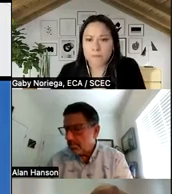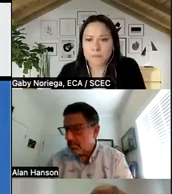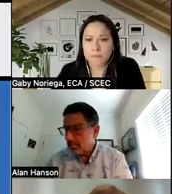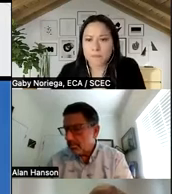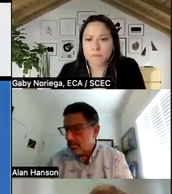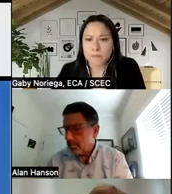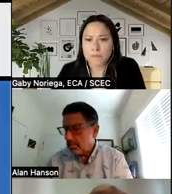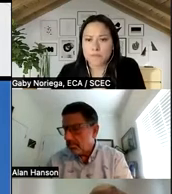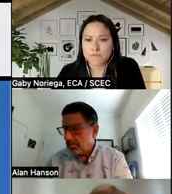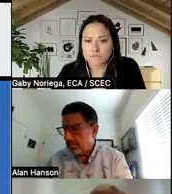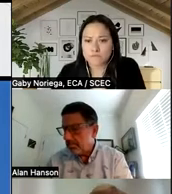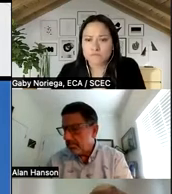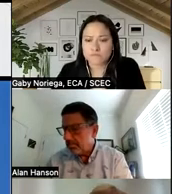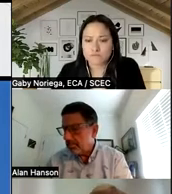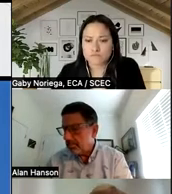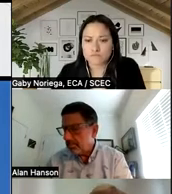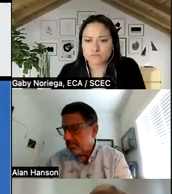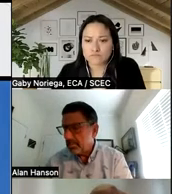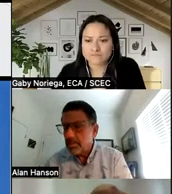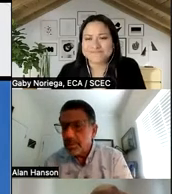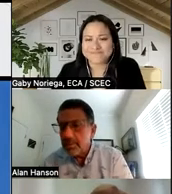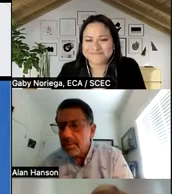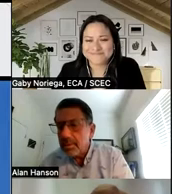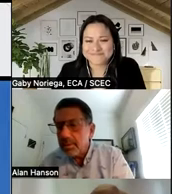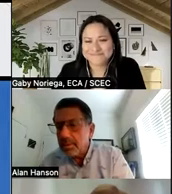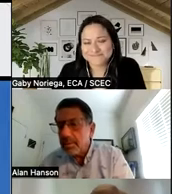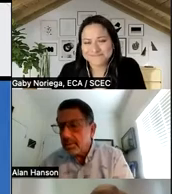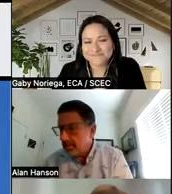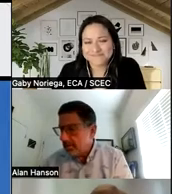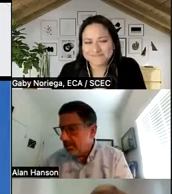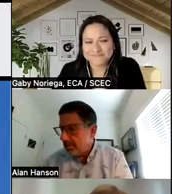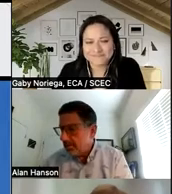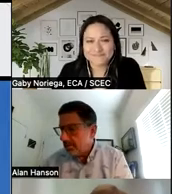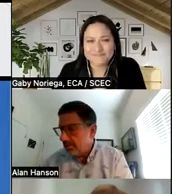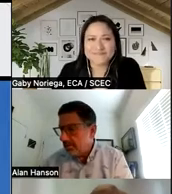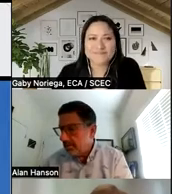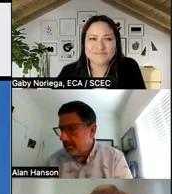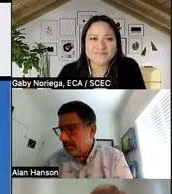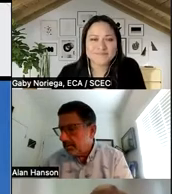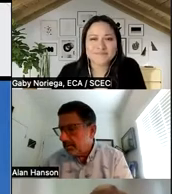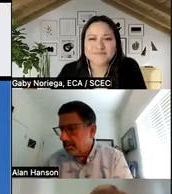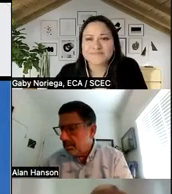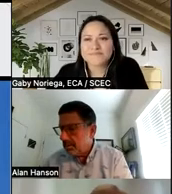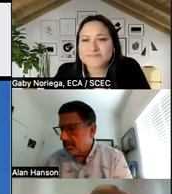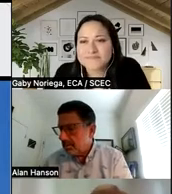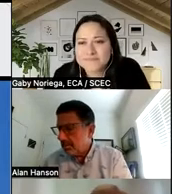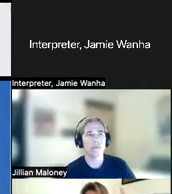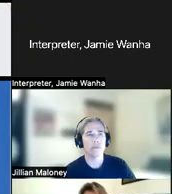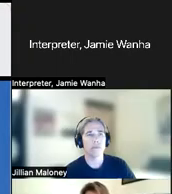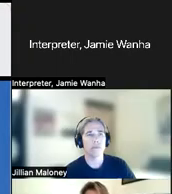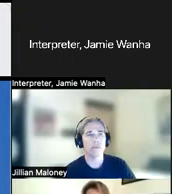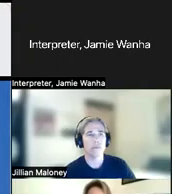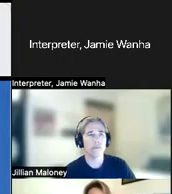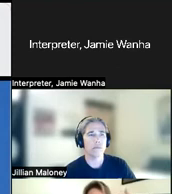because I have material for not 10 minutes, but for 10 hours. So I will try to make it very short, okay? So if we